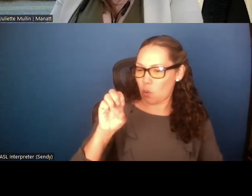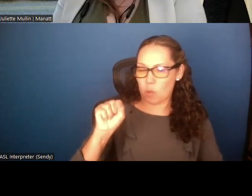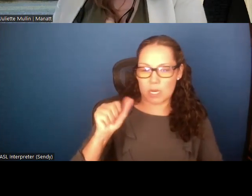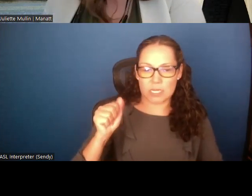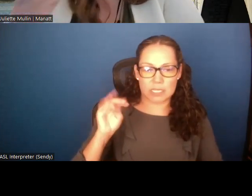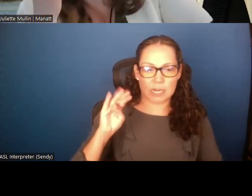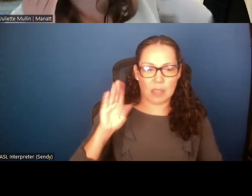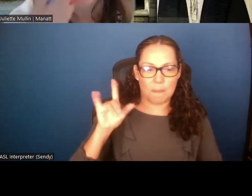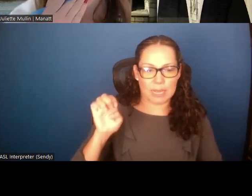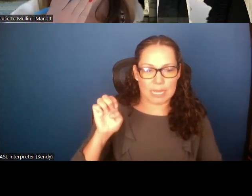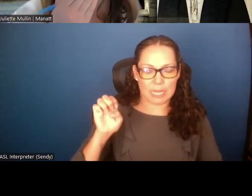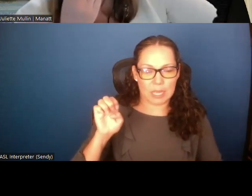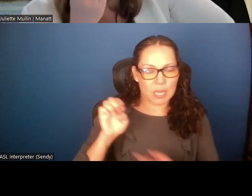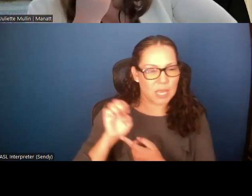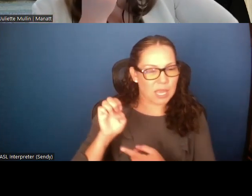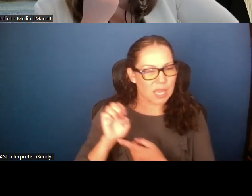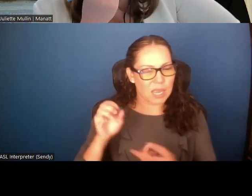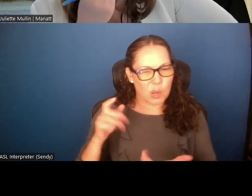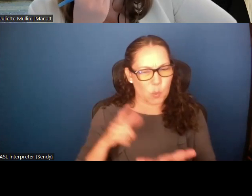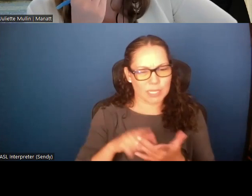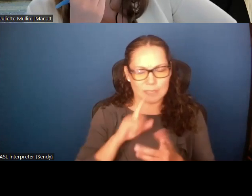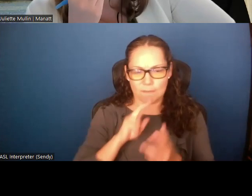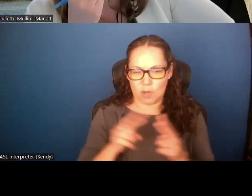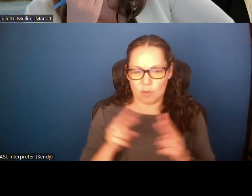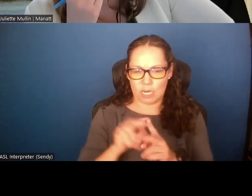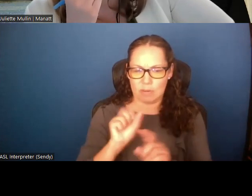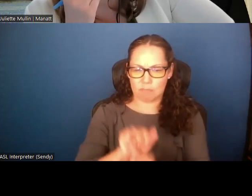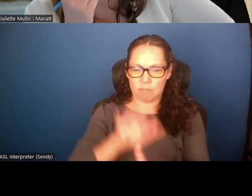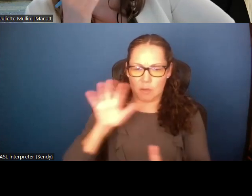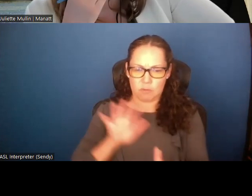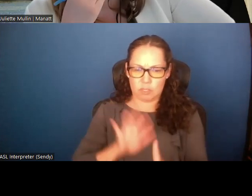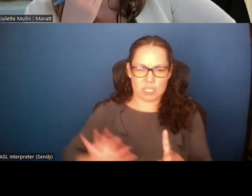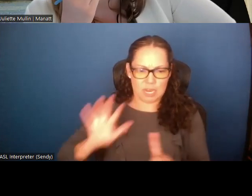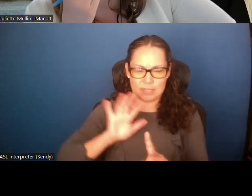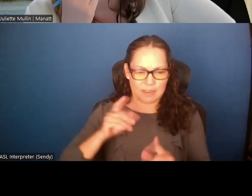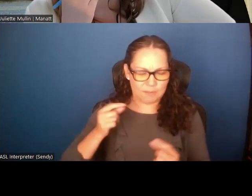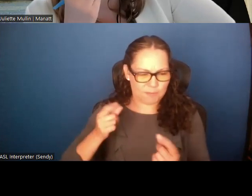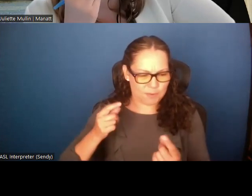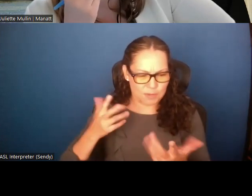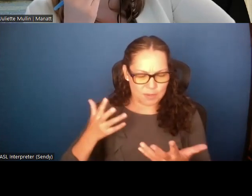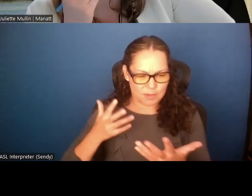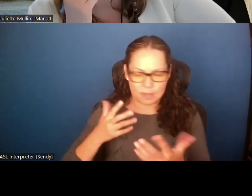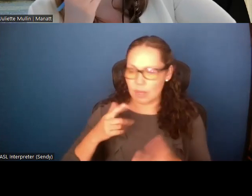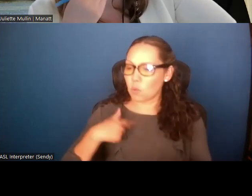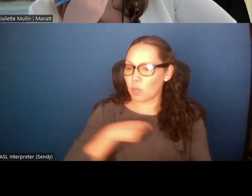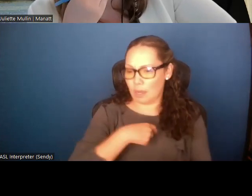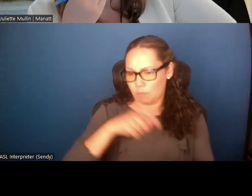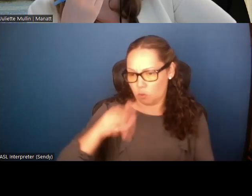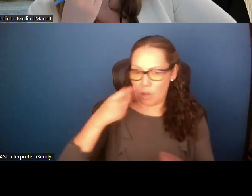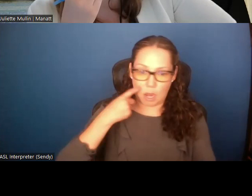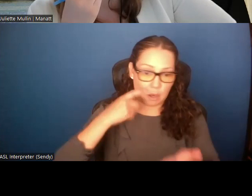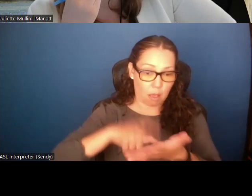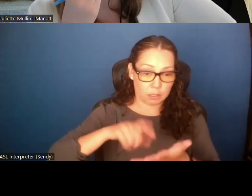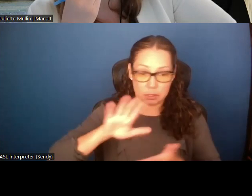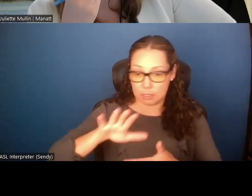reasonable, because it's really more objective to say like the least because we have to also acknowledge on the facility side,